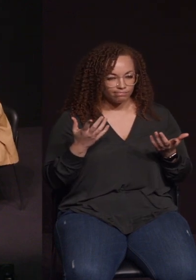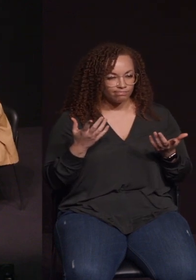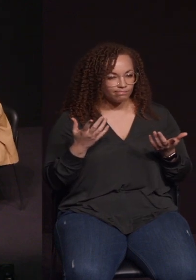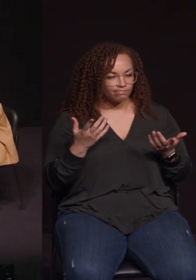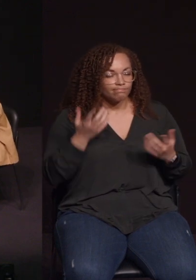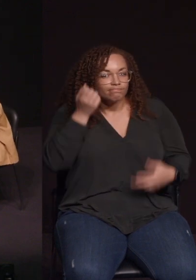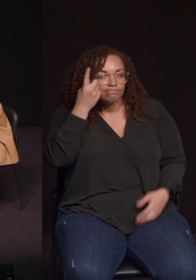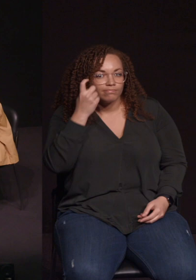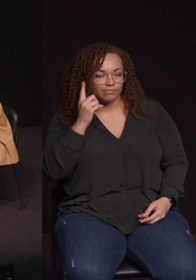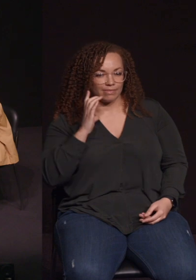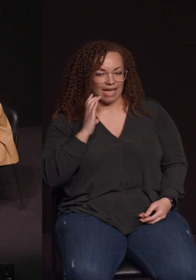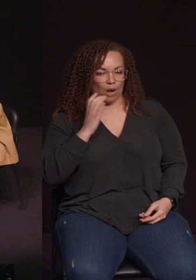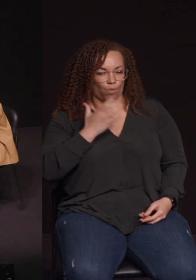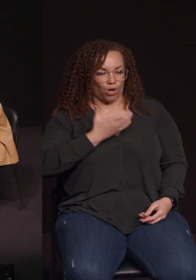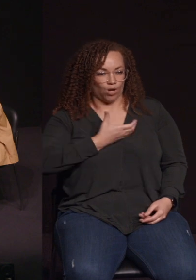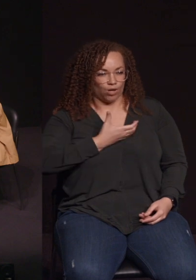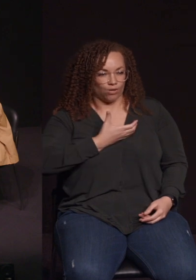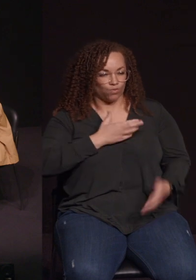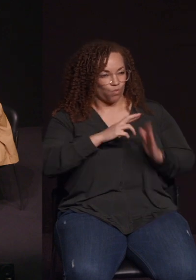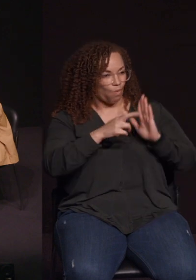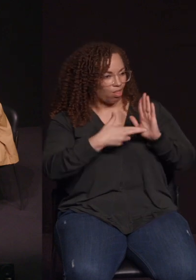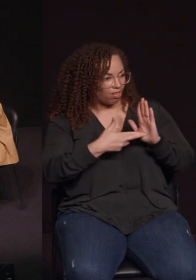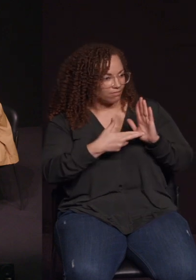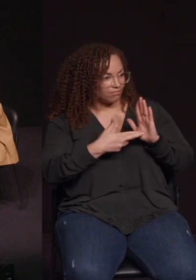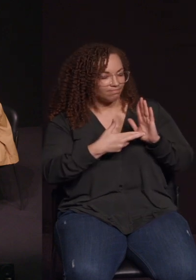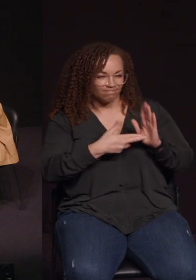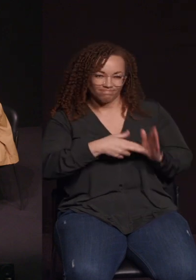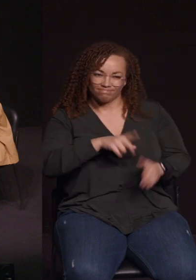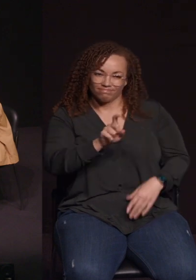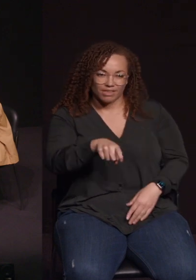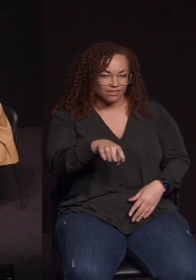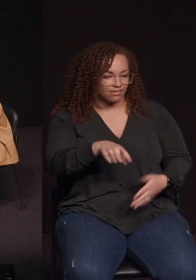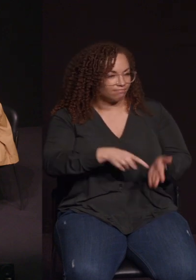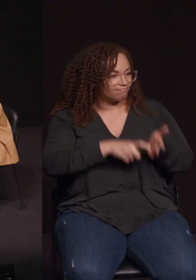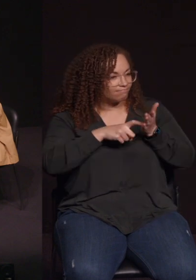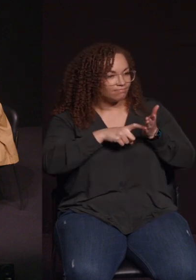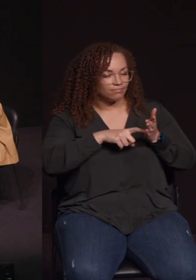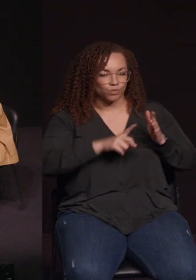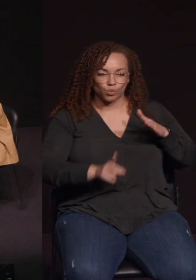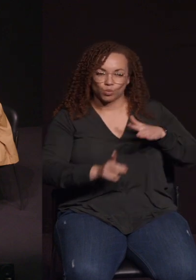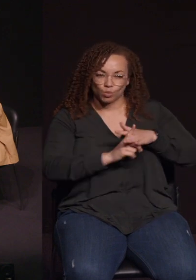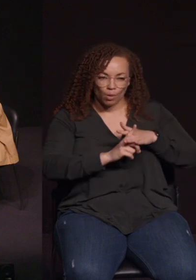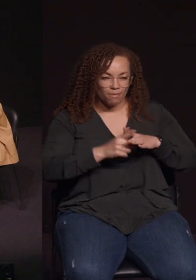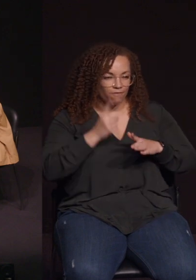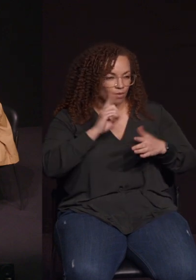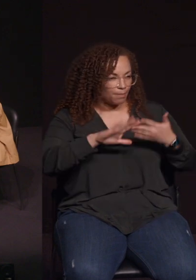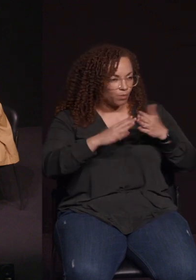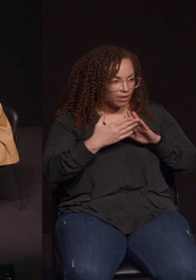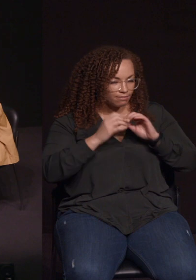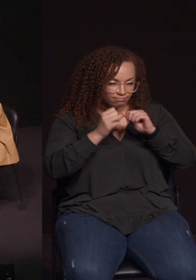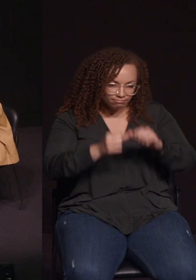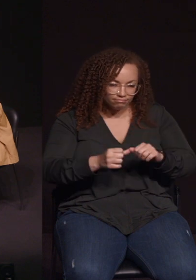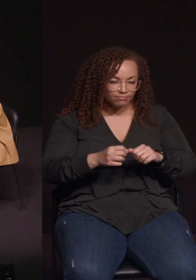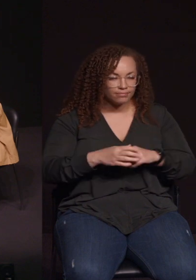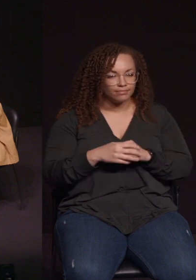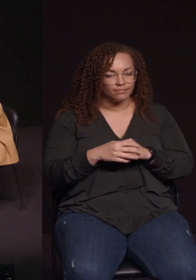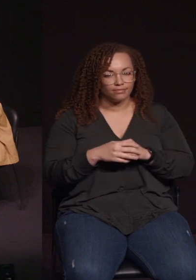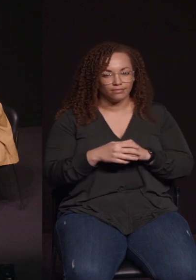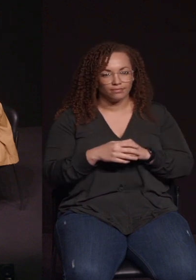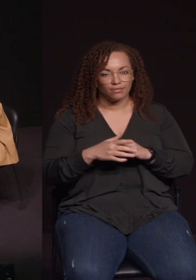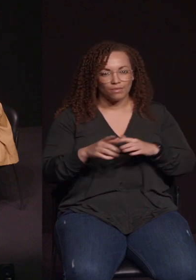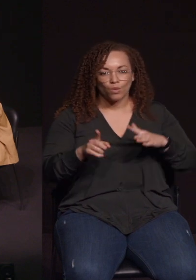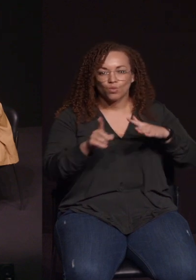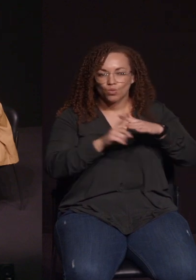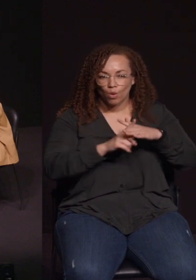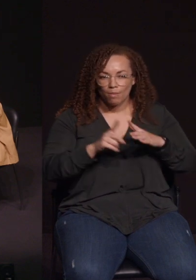it's a must that we continue to show up for the community and show up for people who